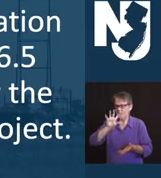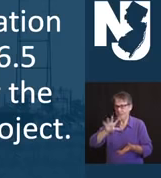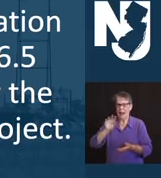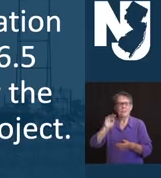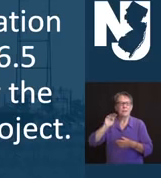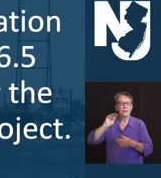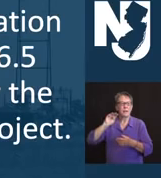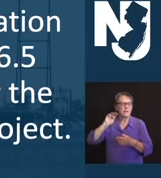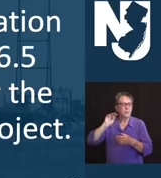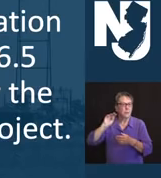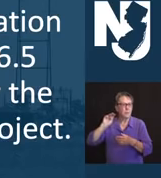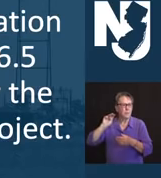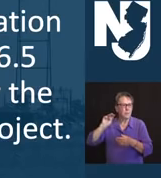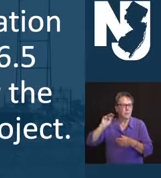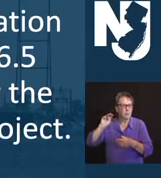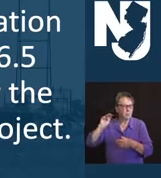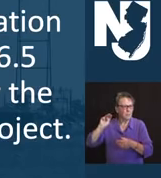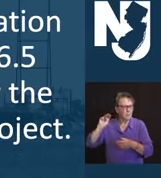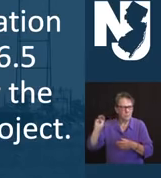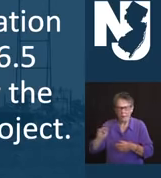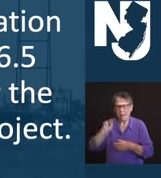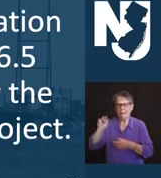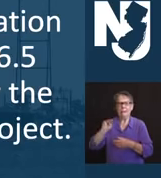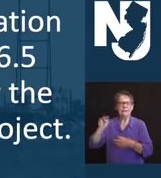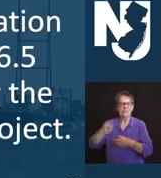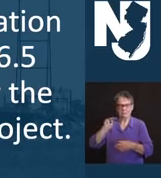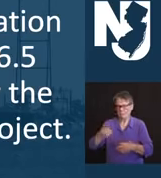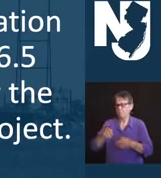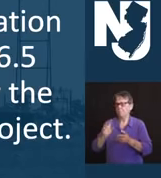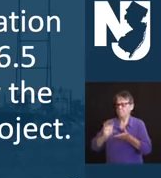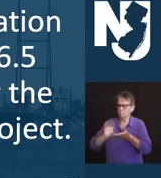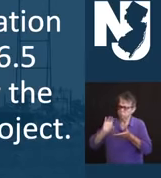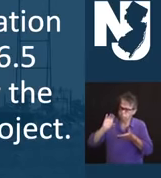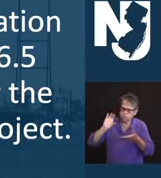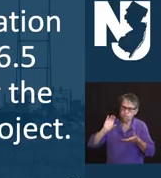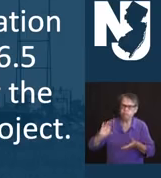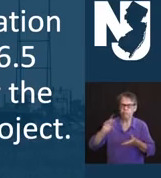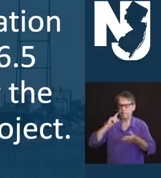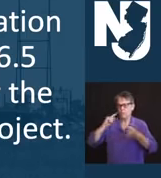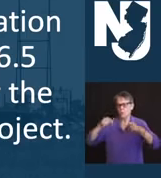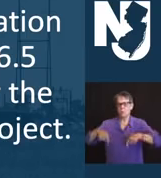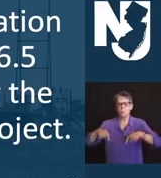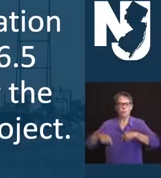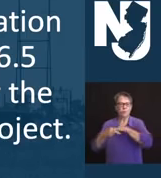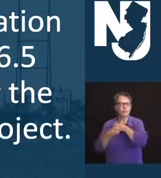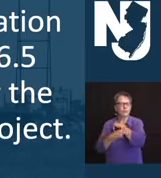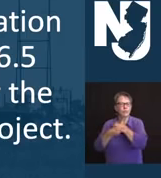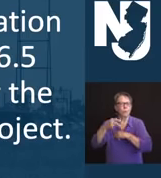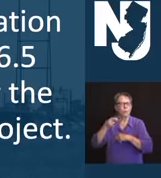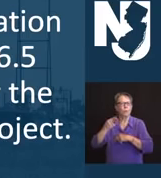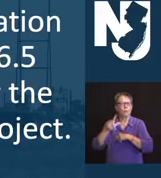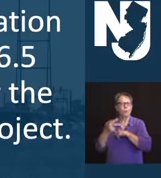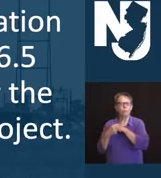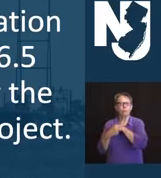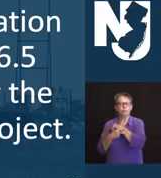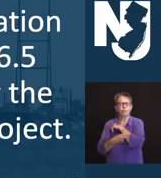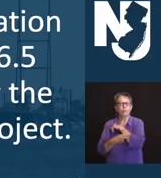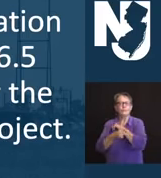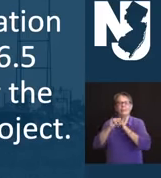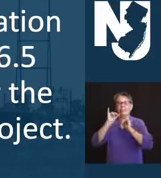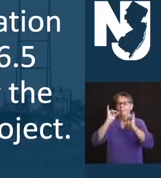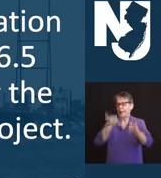a huge, long-awaited win for New Jersey and for our commuters, and beyond us, frankly, for the entire economy of the